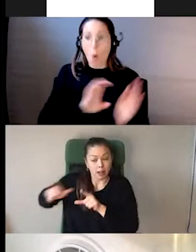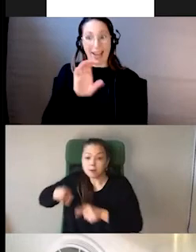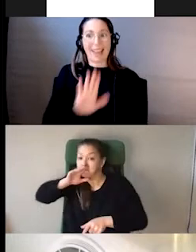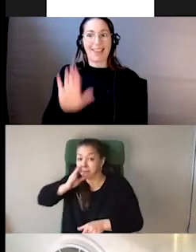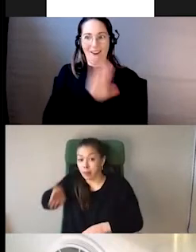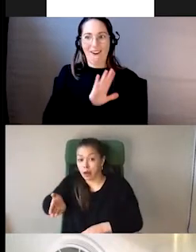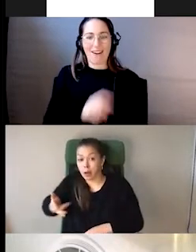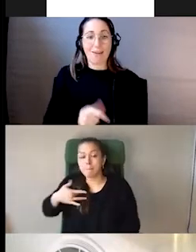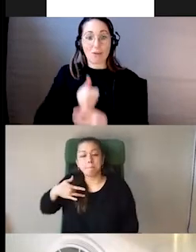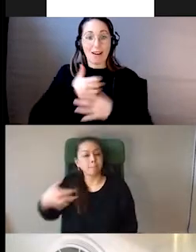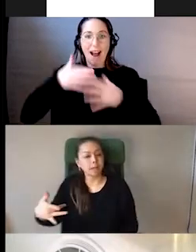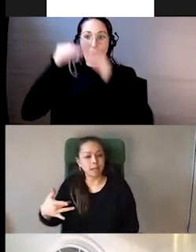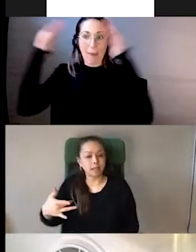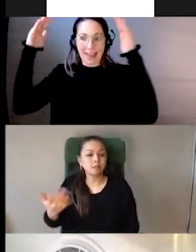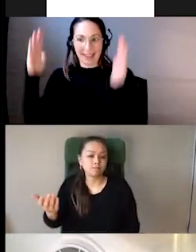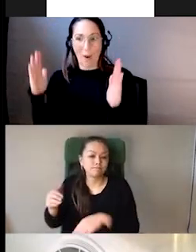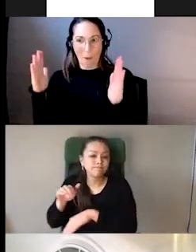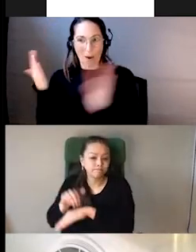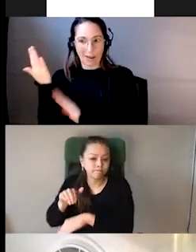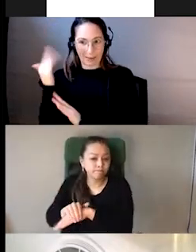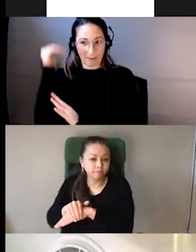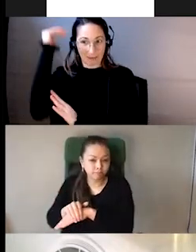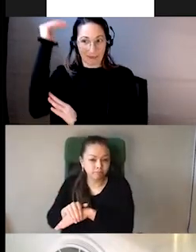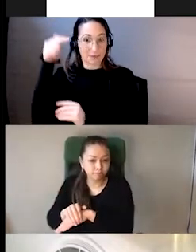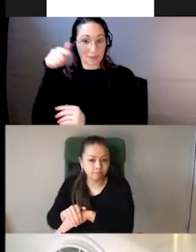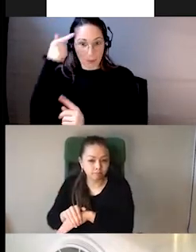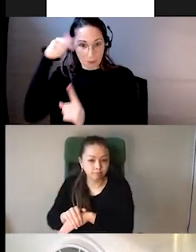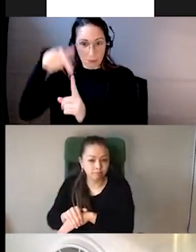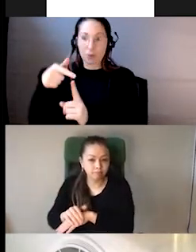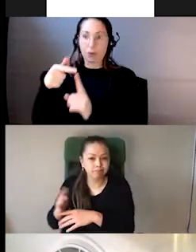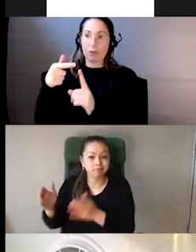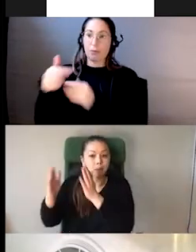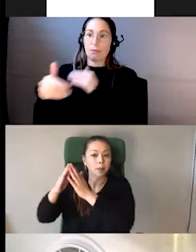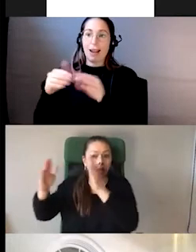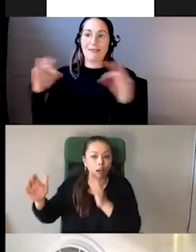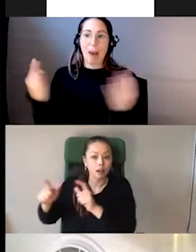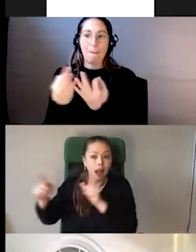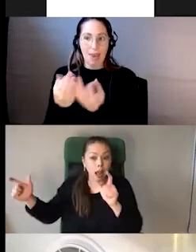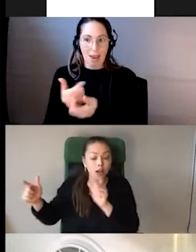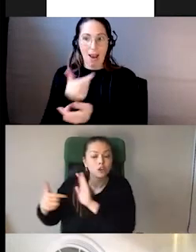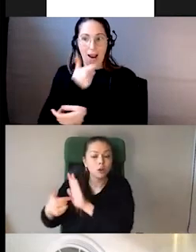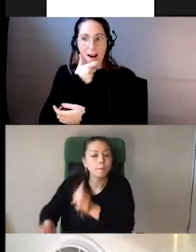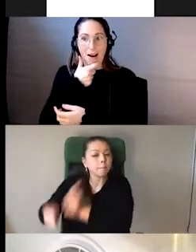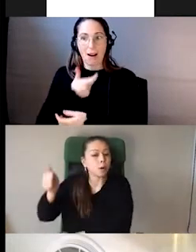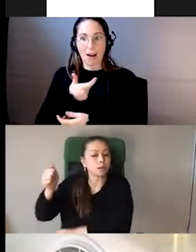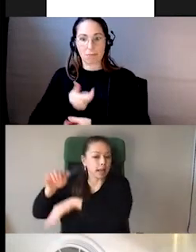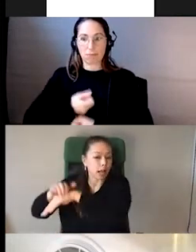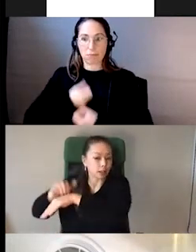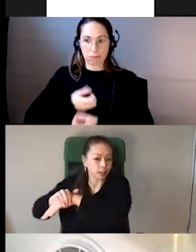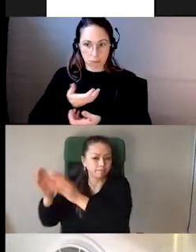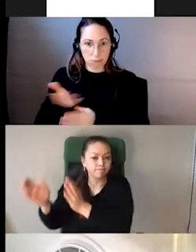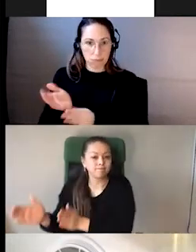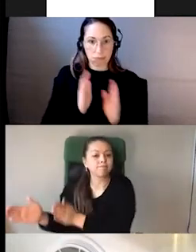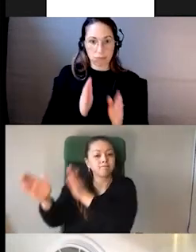house is for the homes where English is spoken. This house for the homes